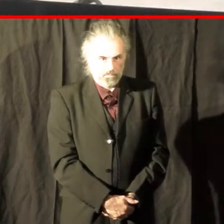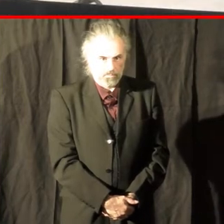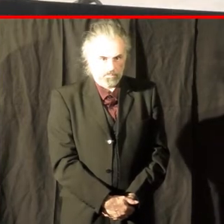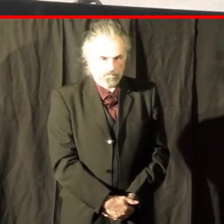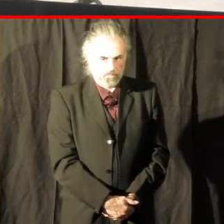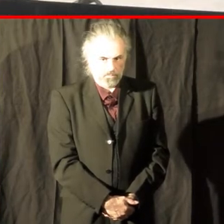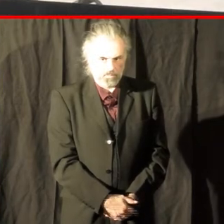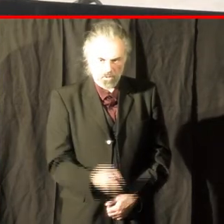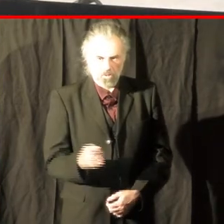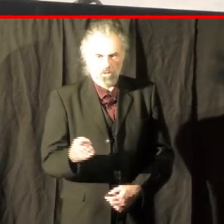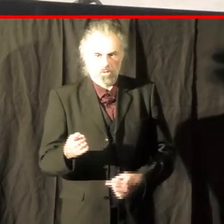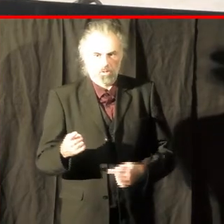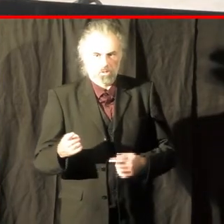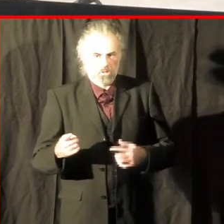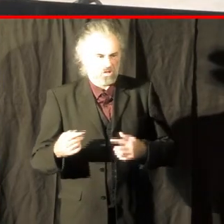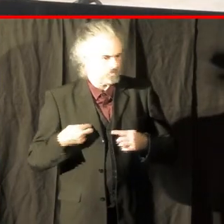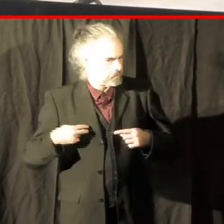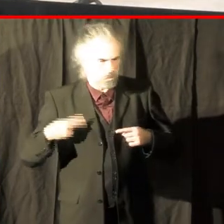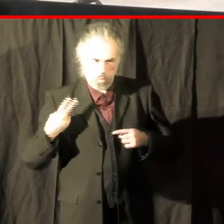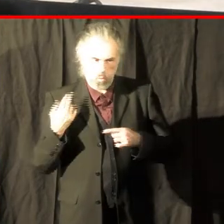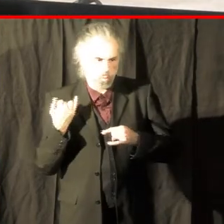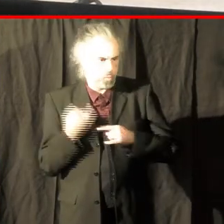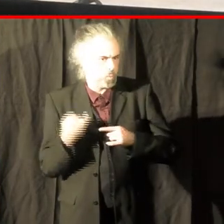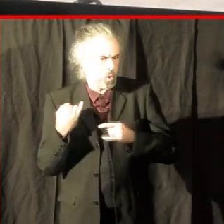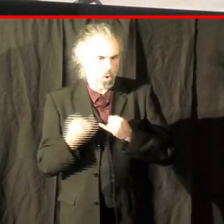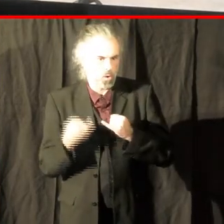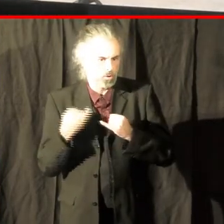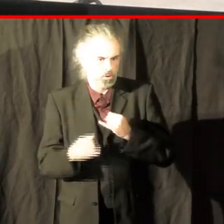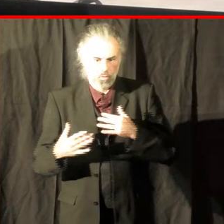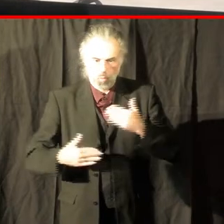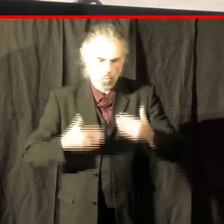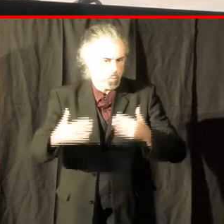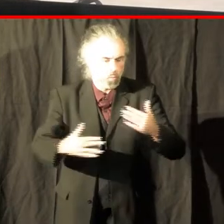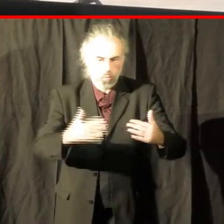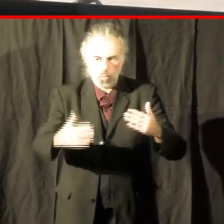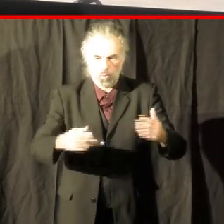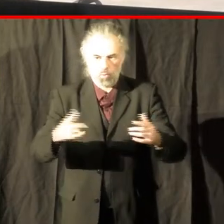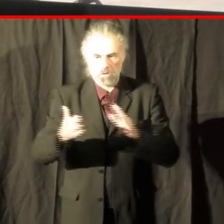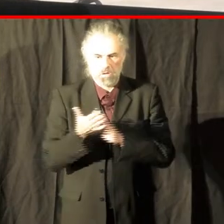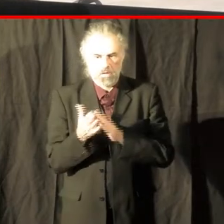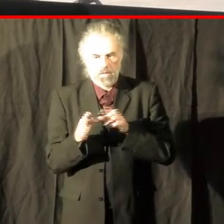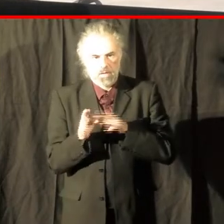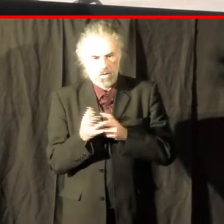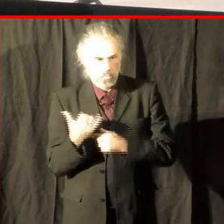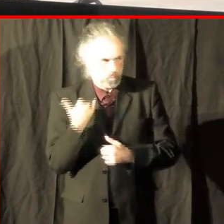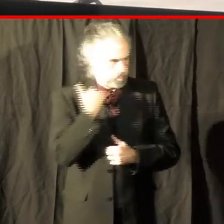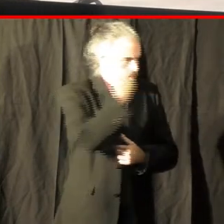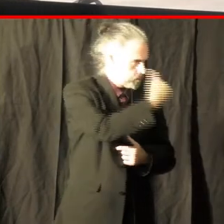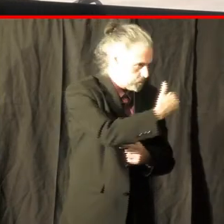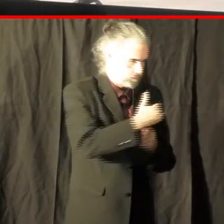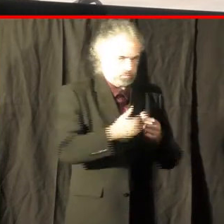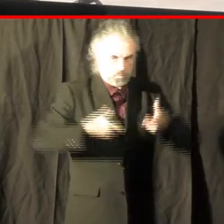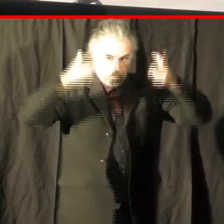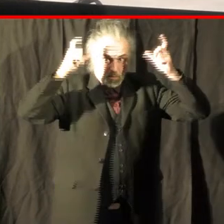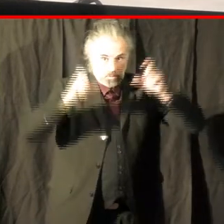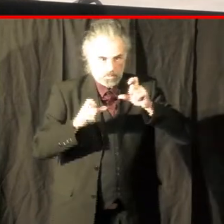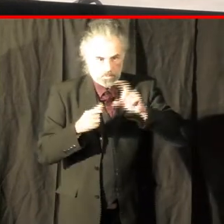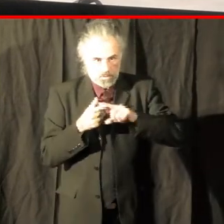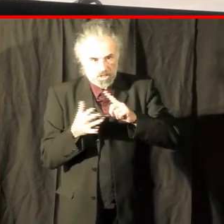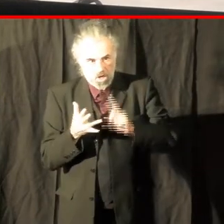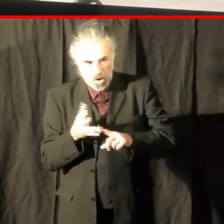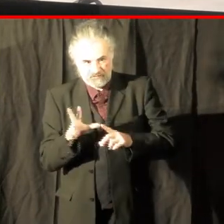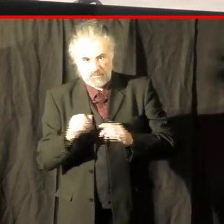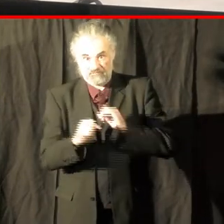So things have escalated. The mayor puts in a phone call to the CEO of the factory that makes the